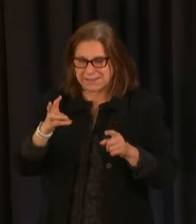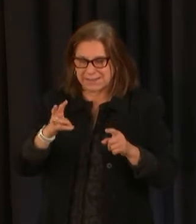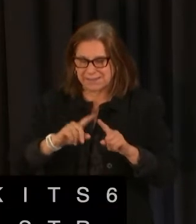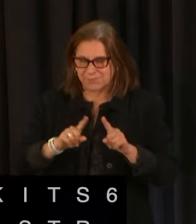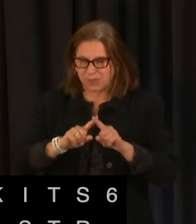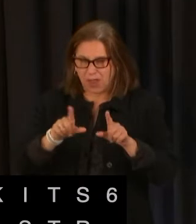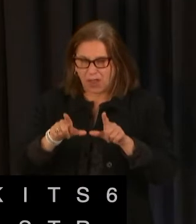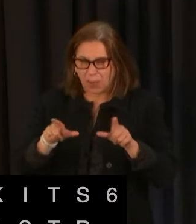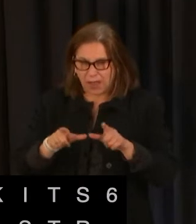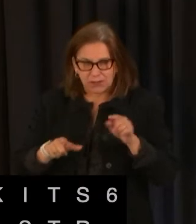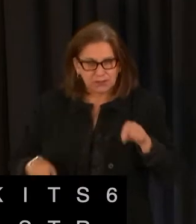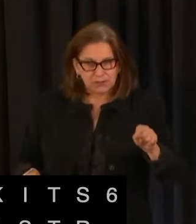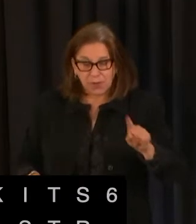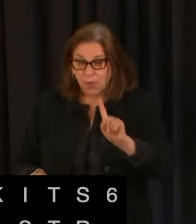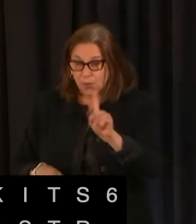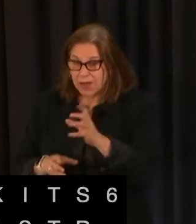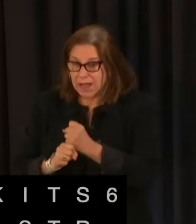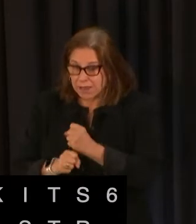out more at